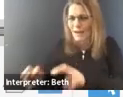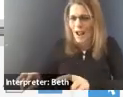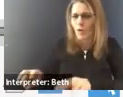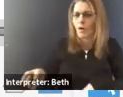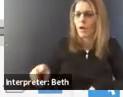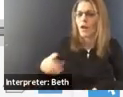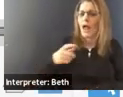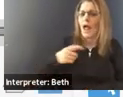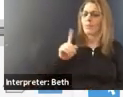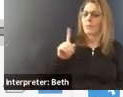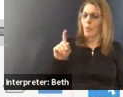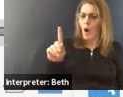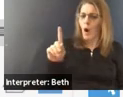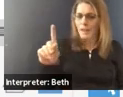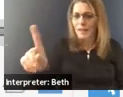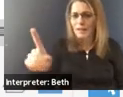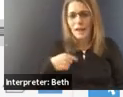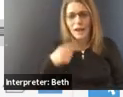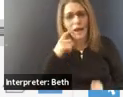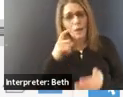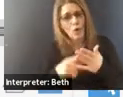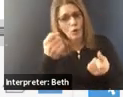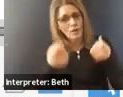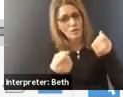And I would literally